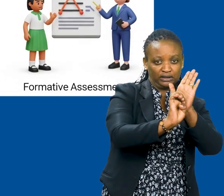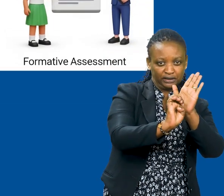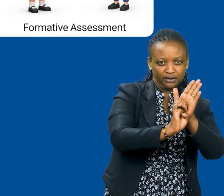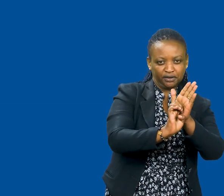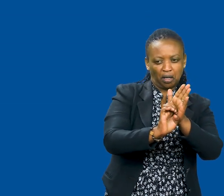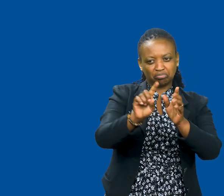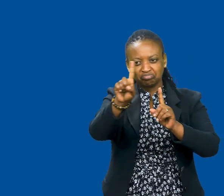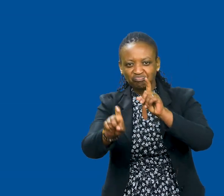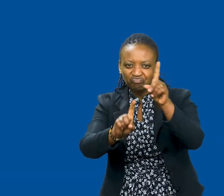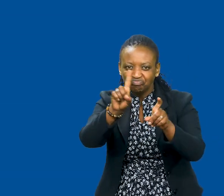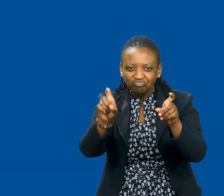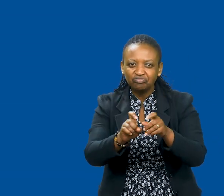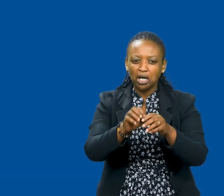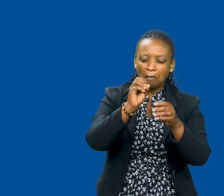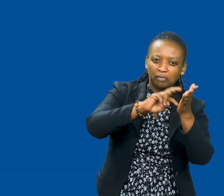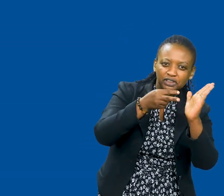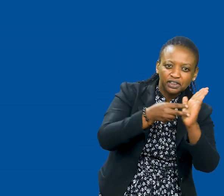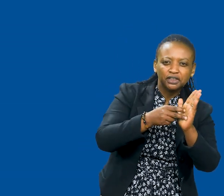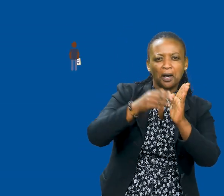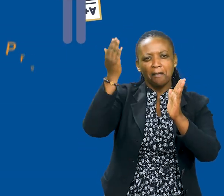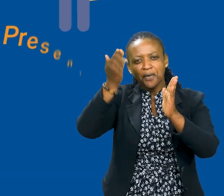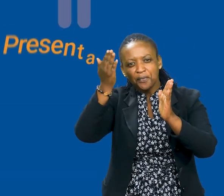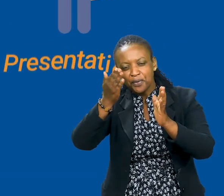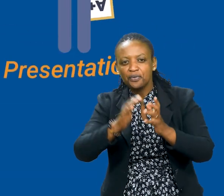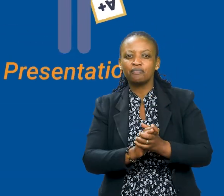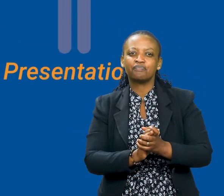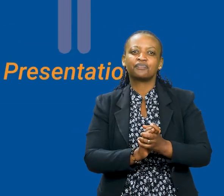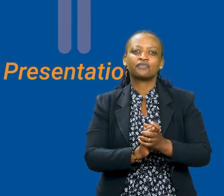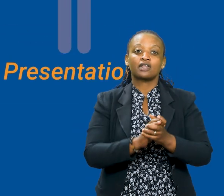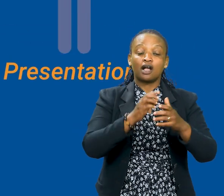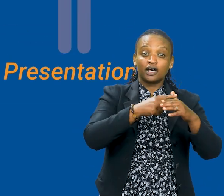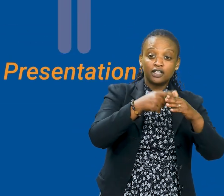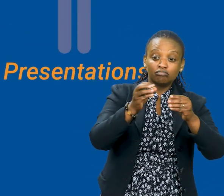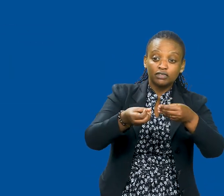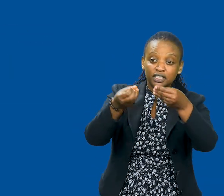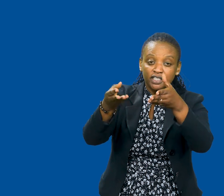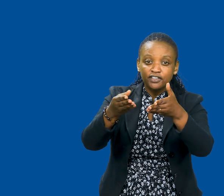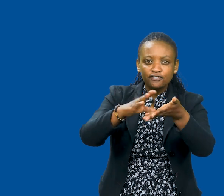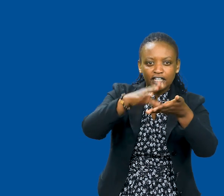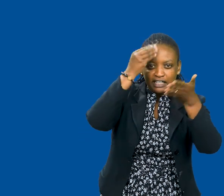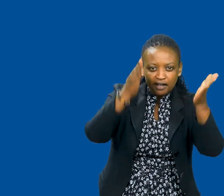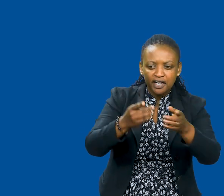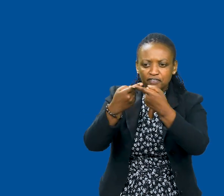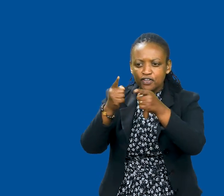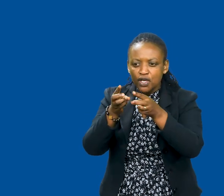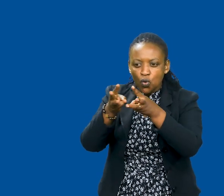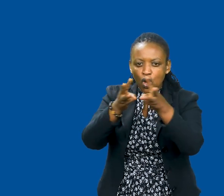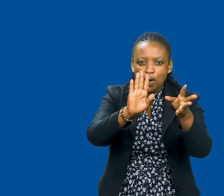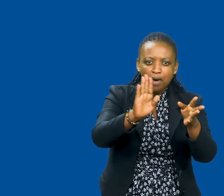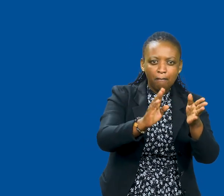as quizzes, projects, presentations. Then offer learners